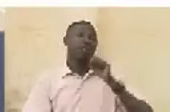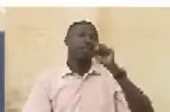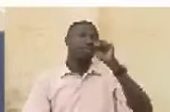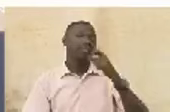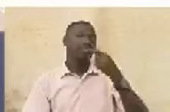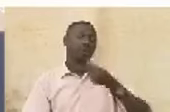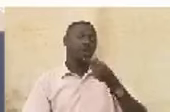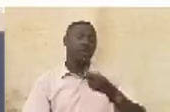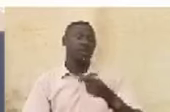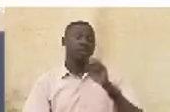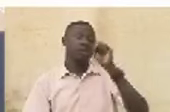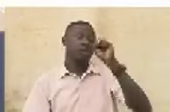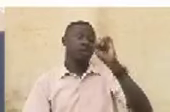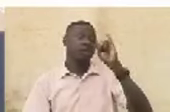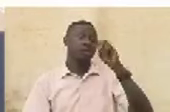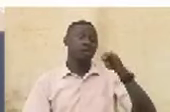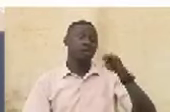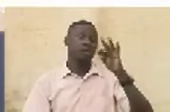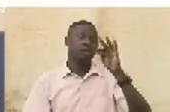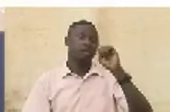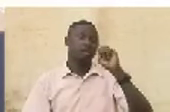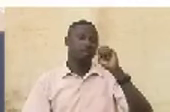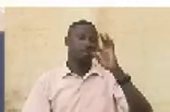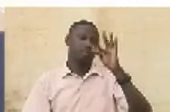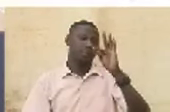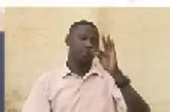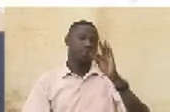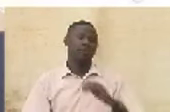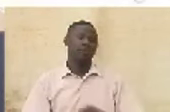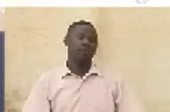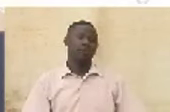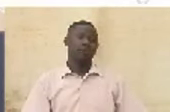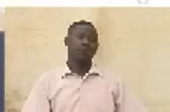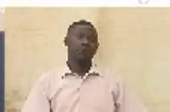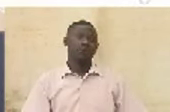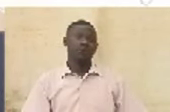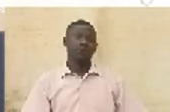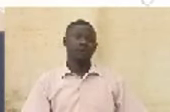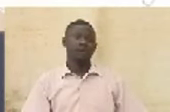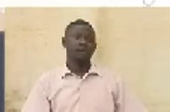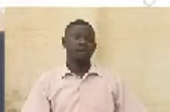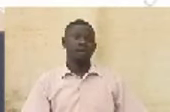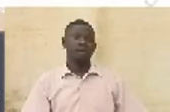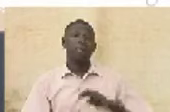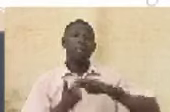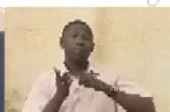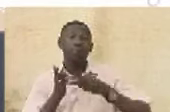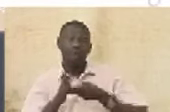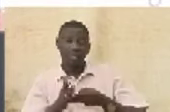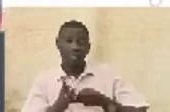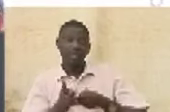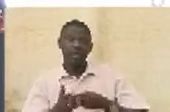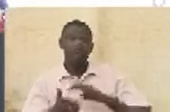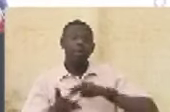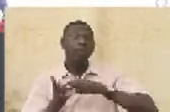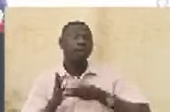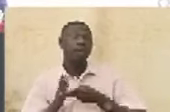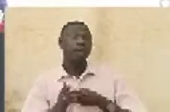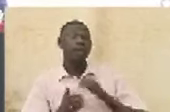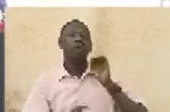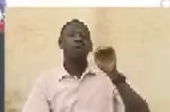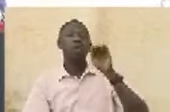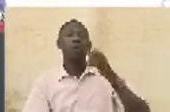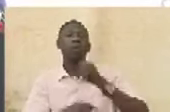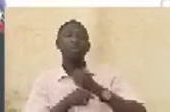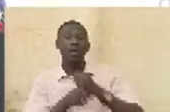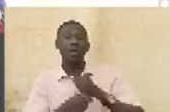So the call was made the same day that the witch hunters arrived in Sintet, correct? Amunta lungo mela ye telephone ye kuma le telephone